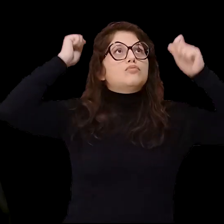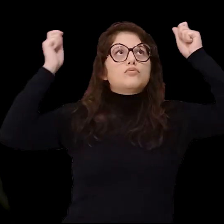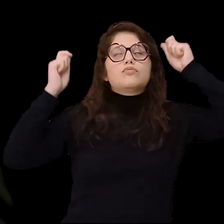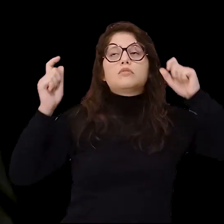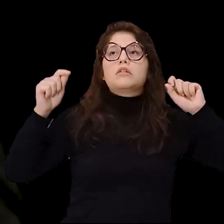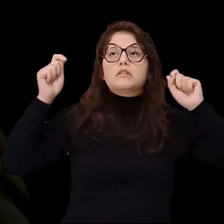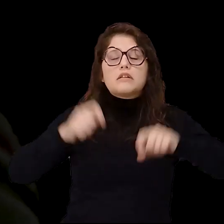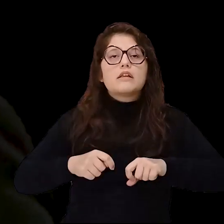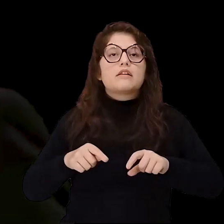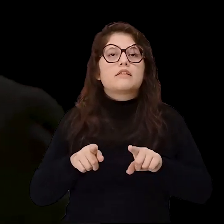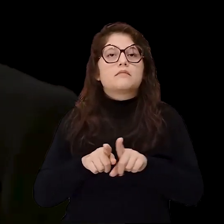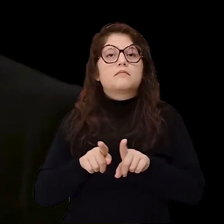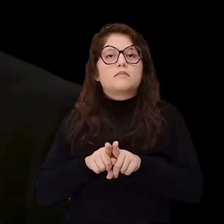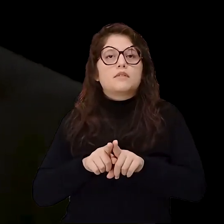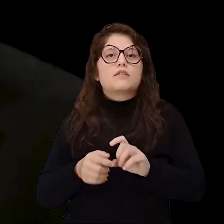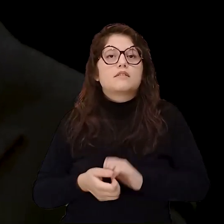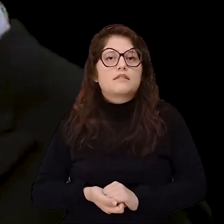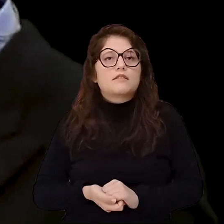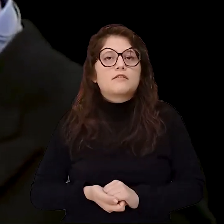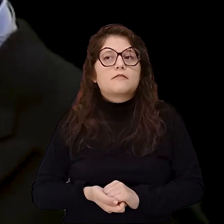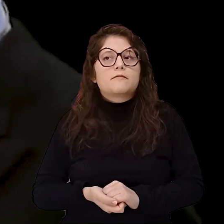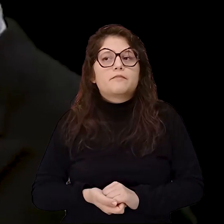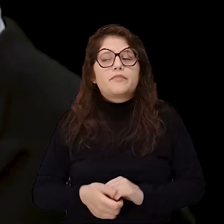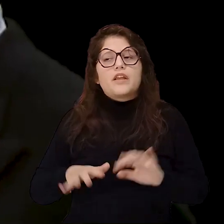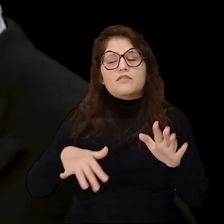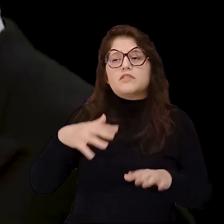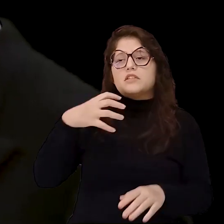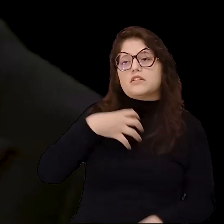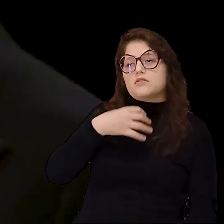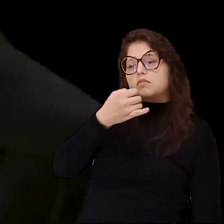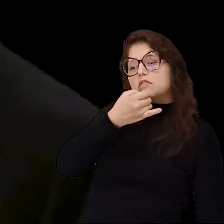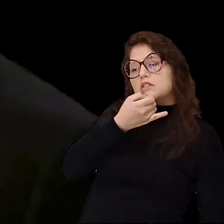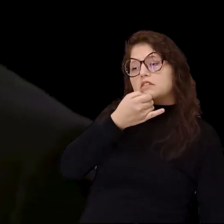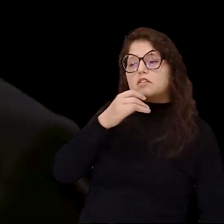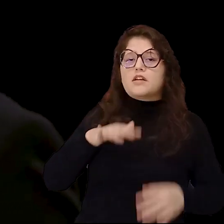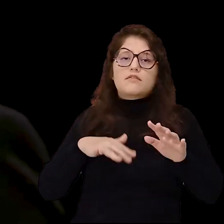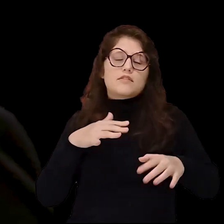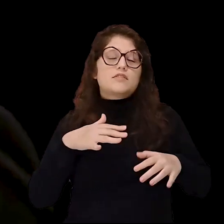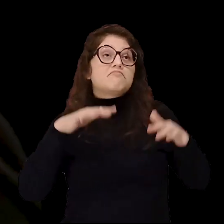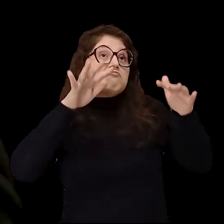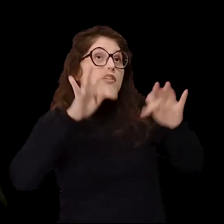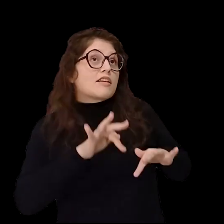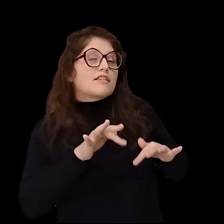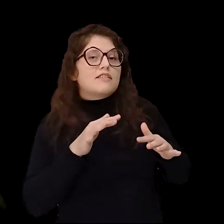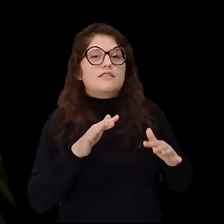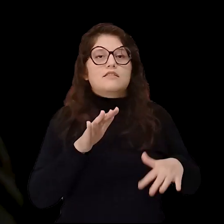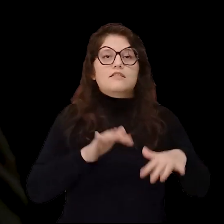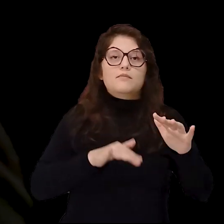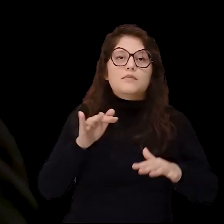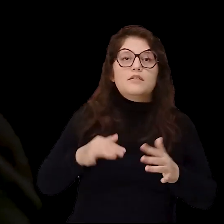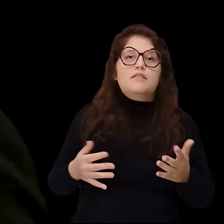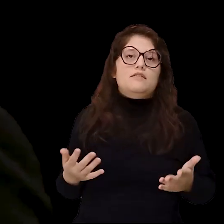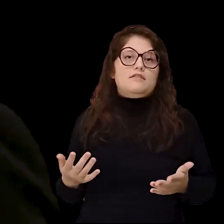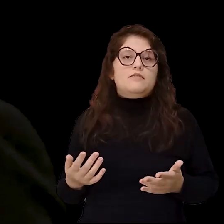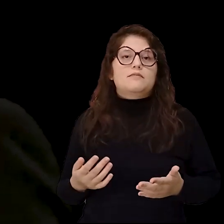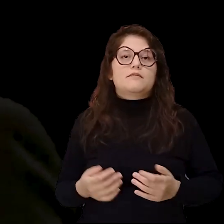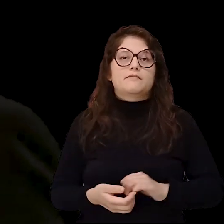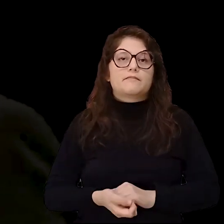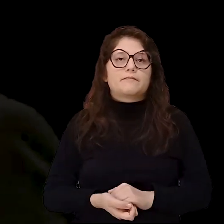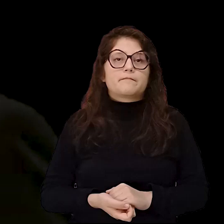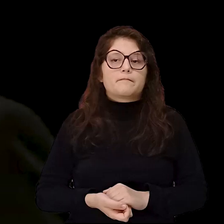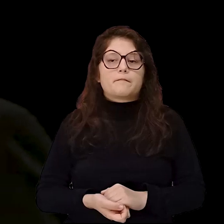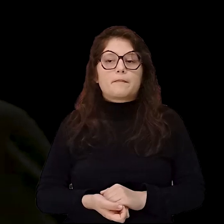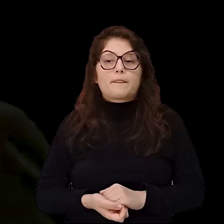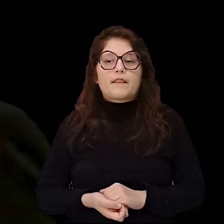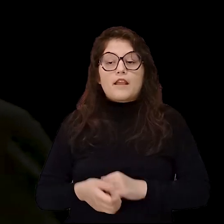shower. I feel more, in fact, I think, because I can feel sadness without nullity. I feel sad